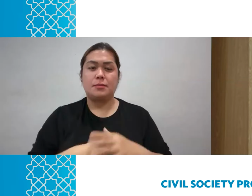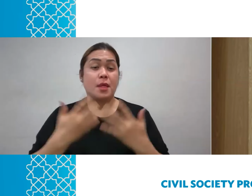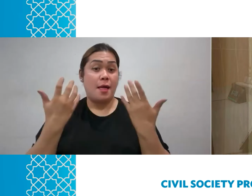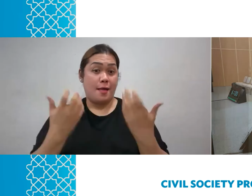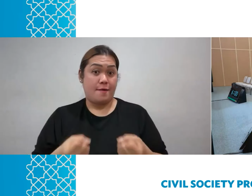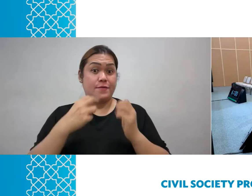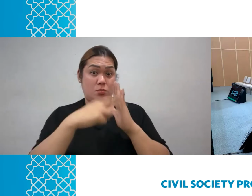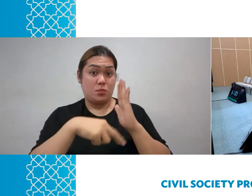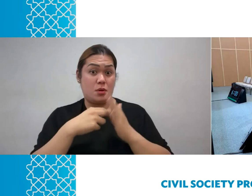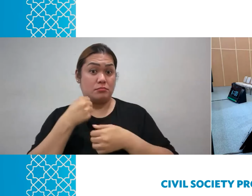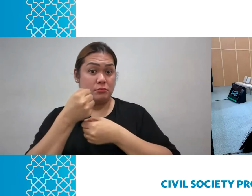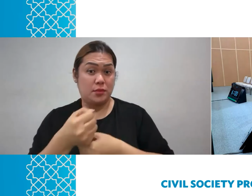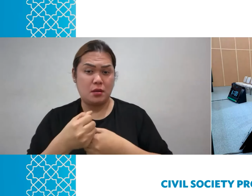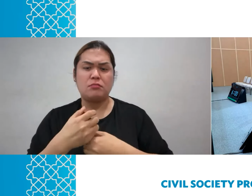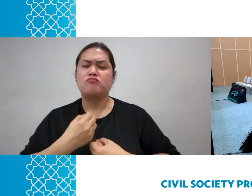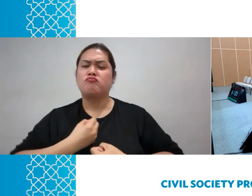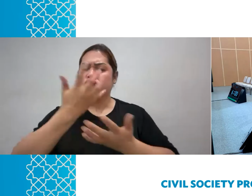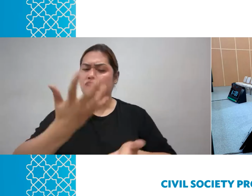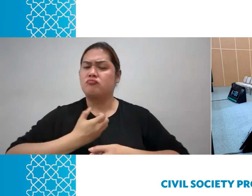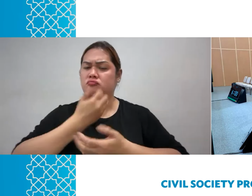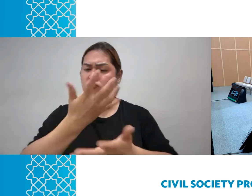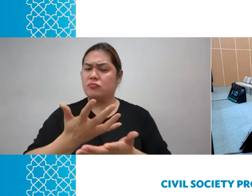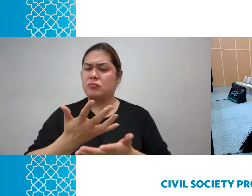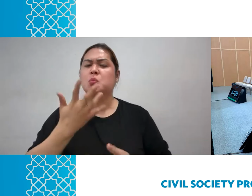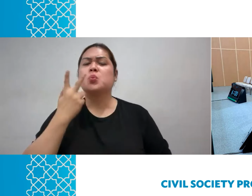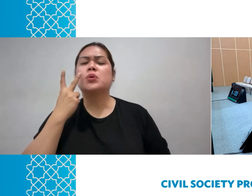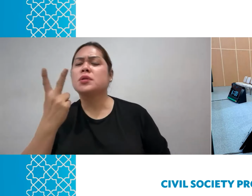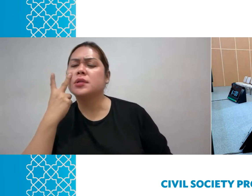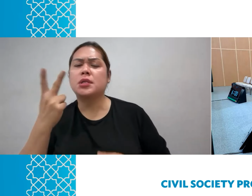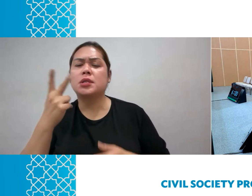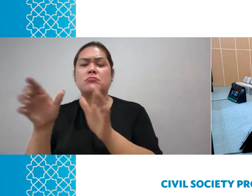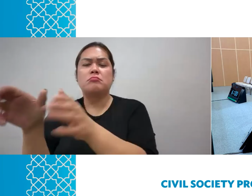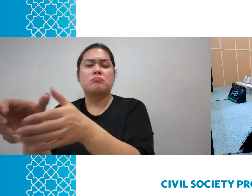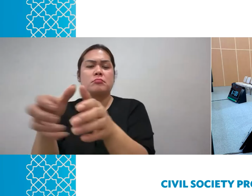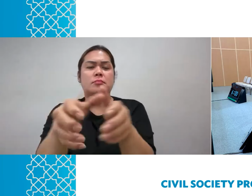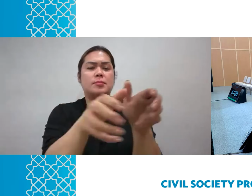we want to see on the multi-sector scale from different projects.